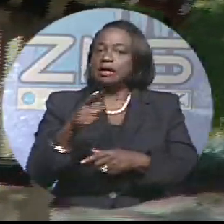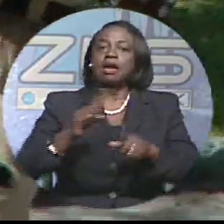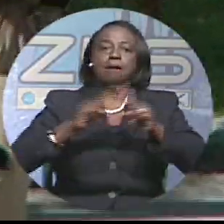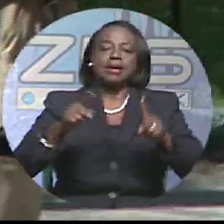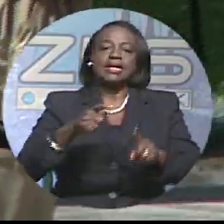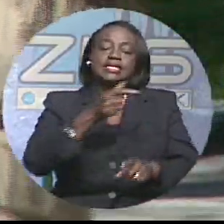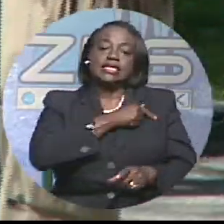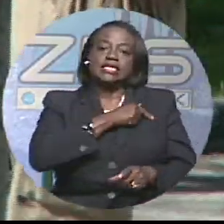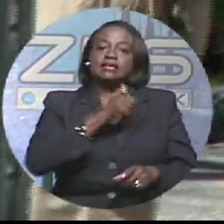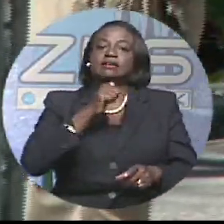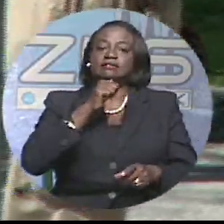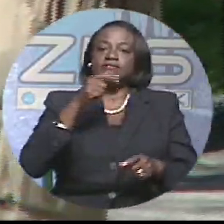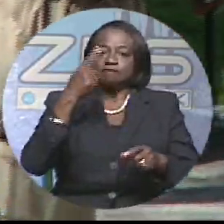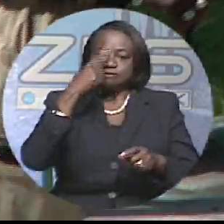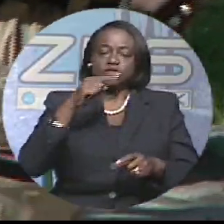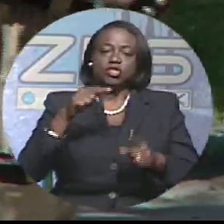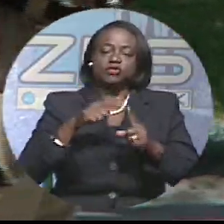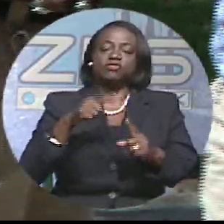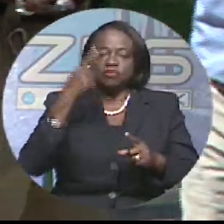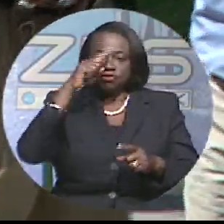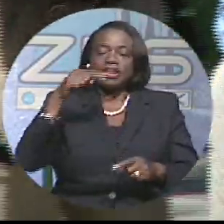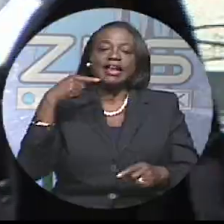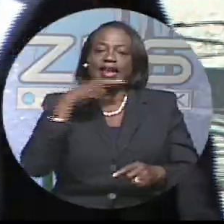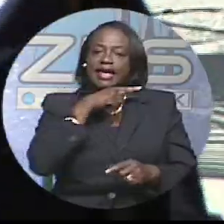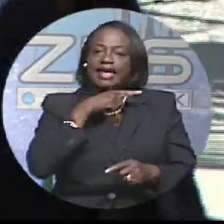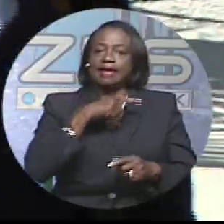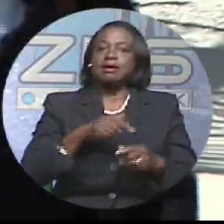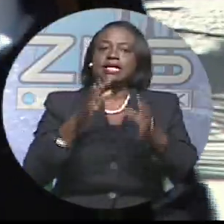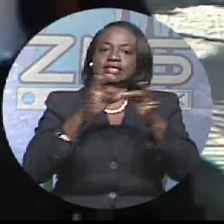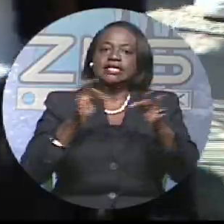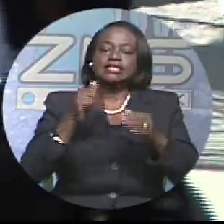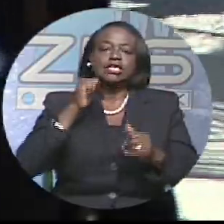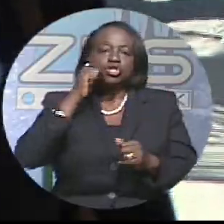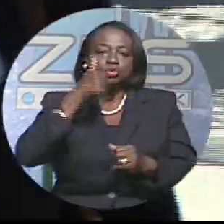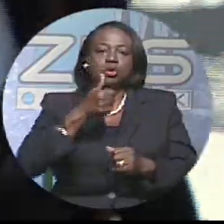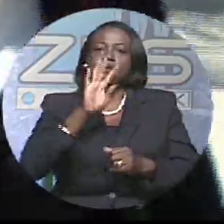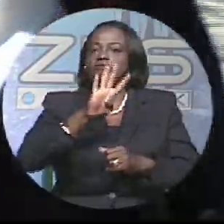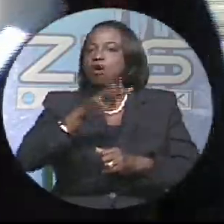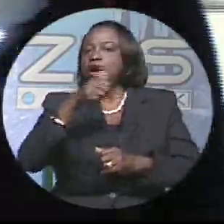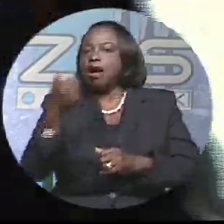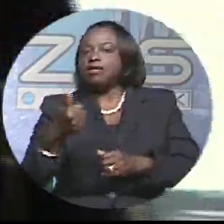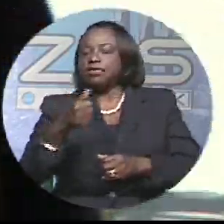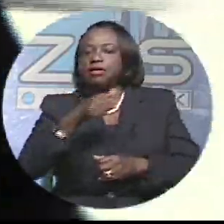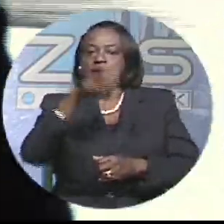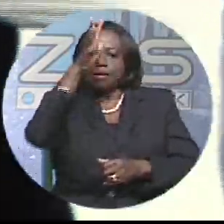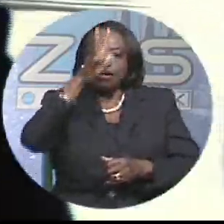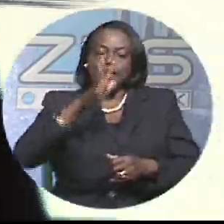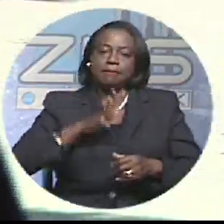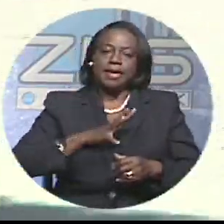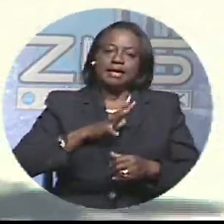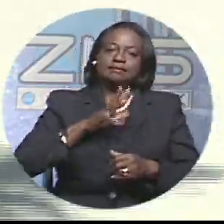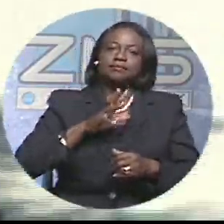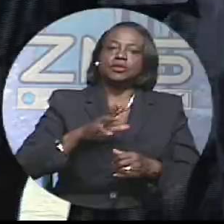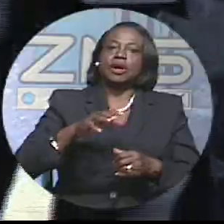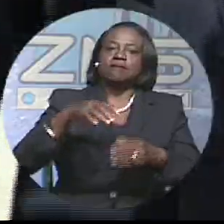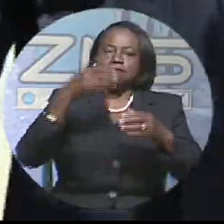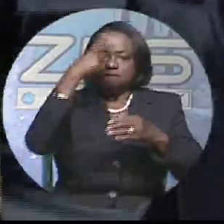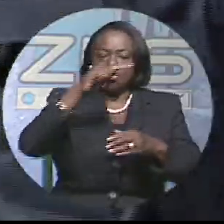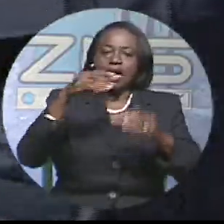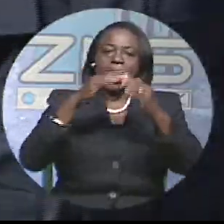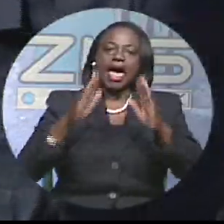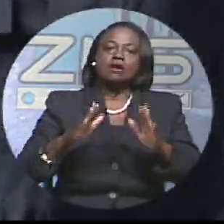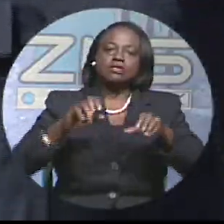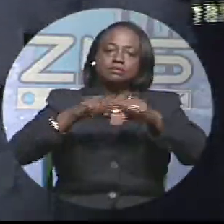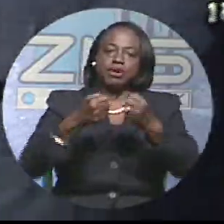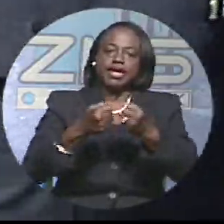to deceit. The matter was adjourned for sentencing tomorrow. 4 other males, 2 adults and 2 juveniles were charged with housebreaking, stealing